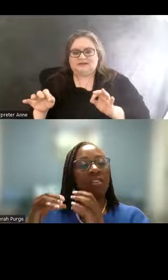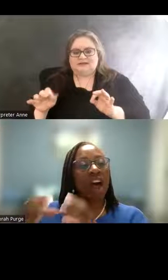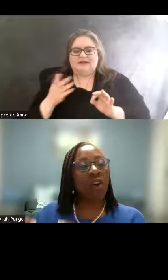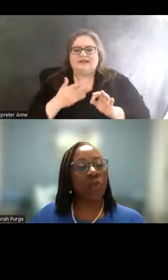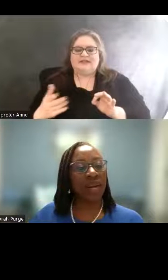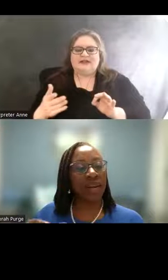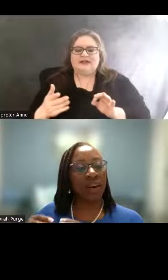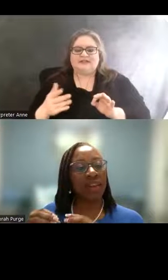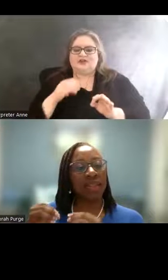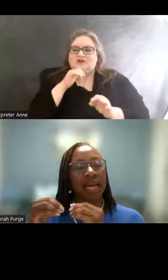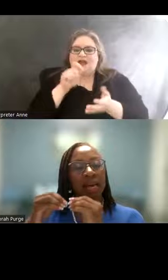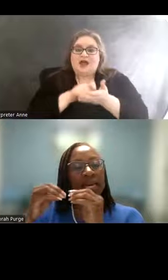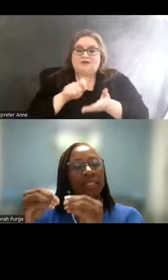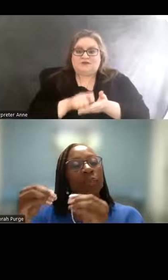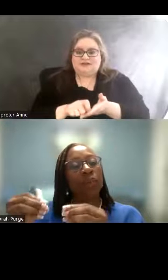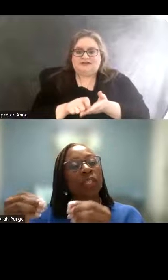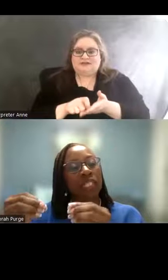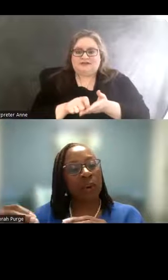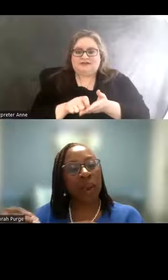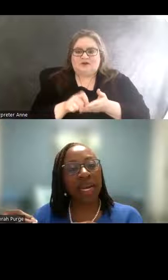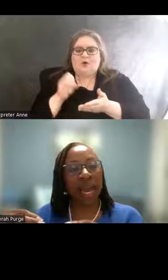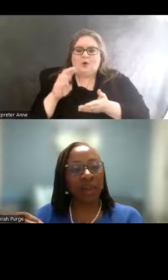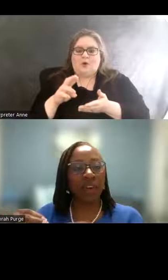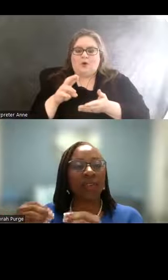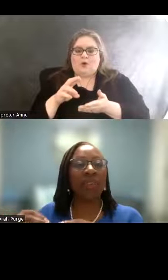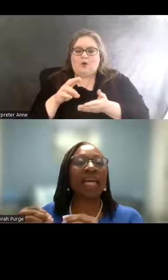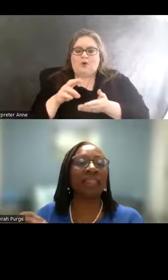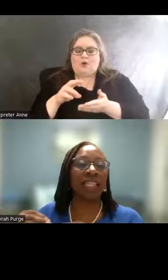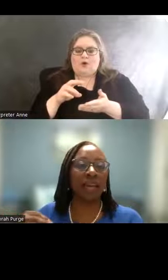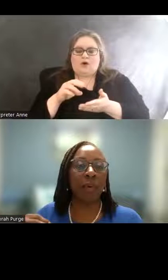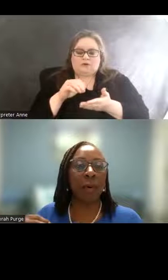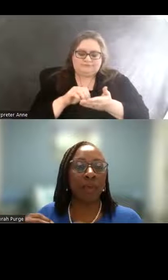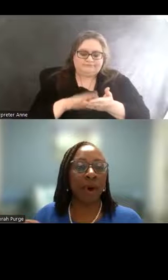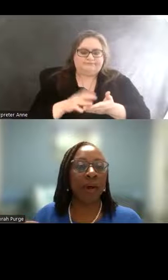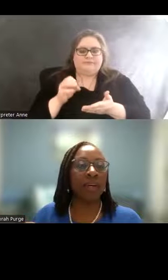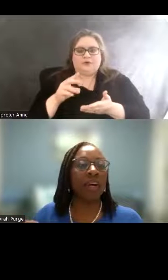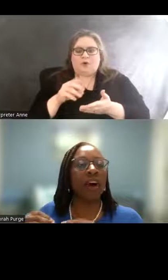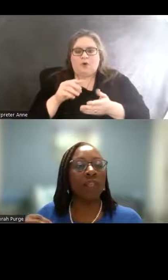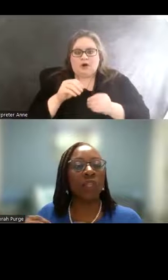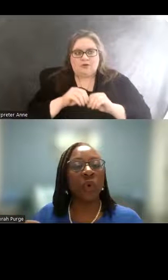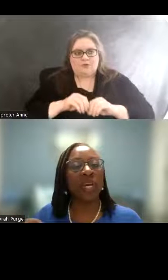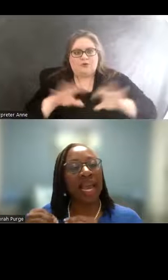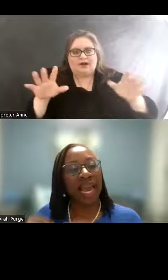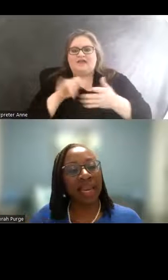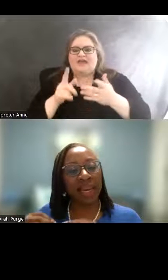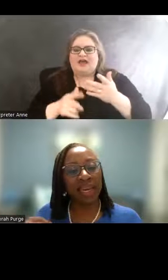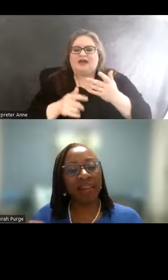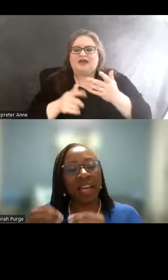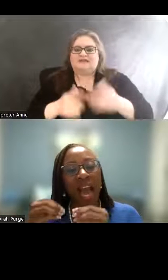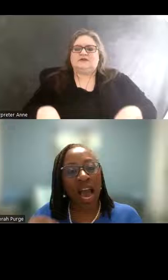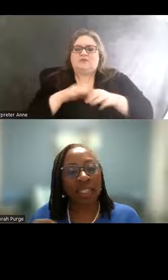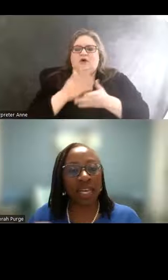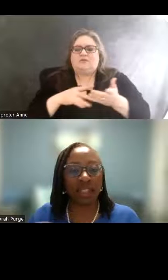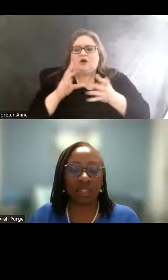are not written or that isn't put directly out there, that's the important part of the story that